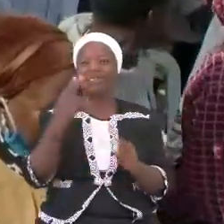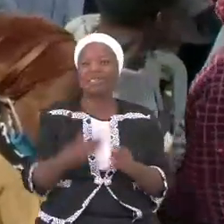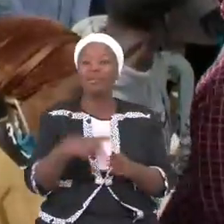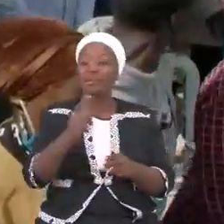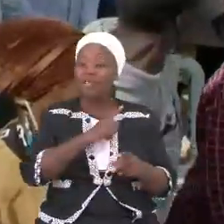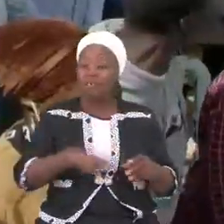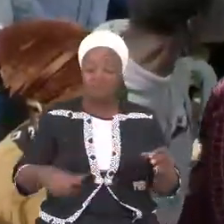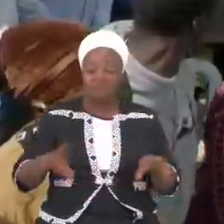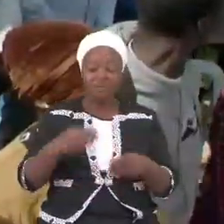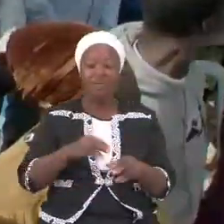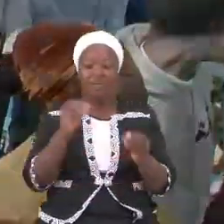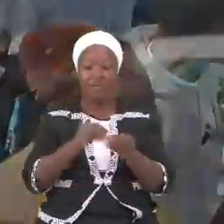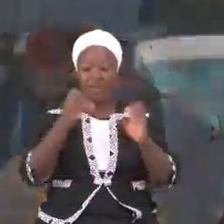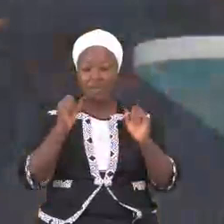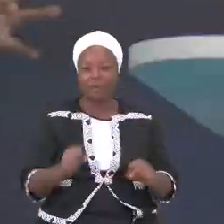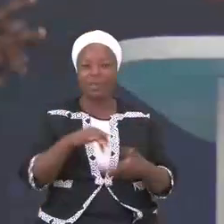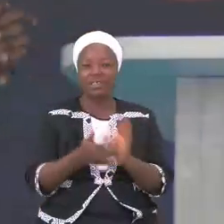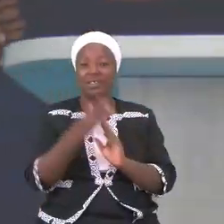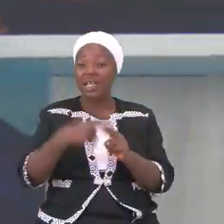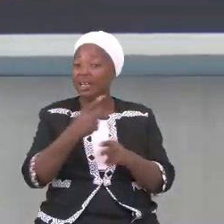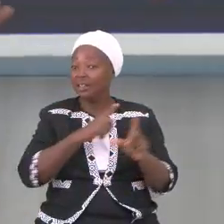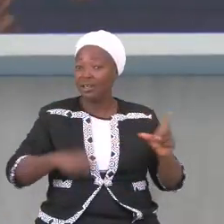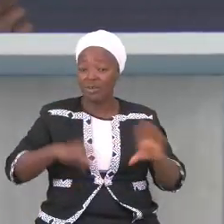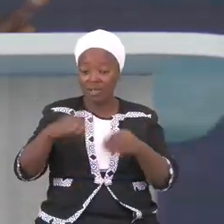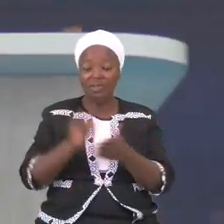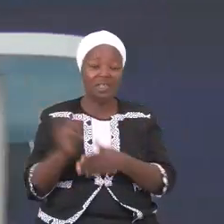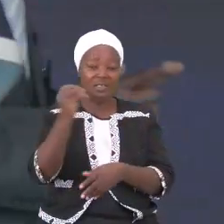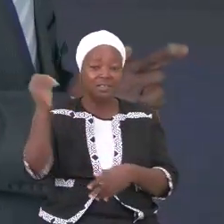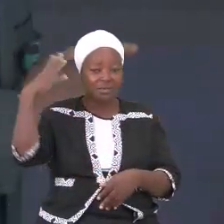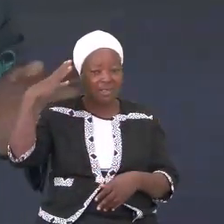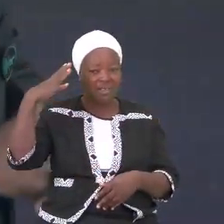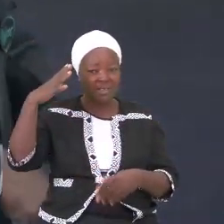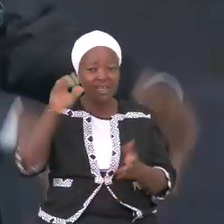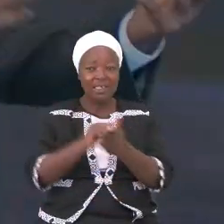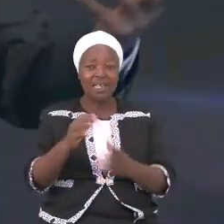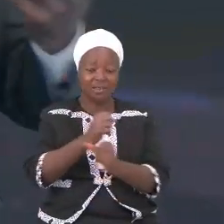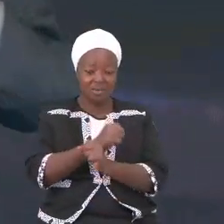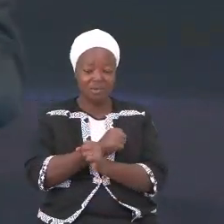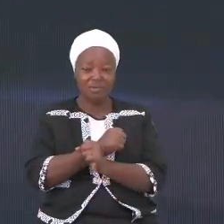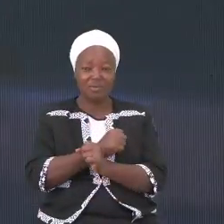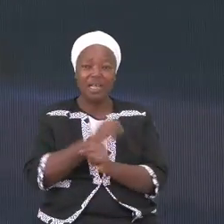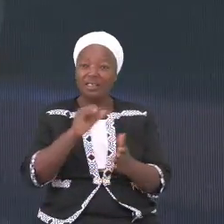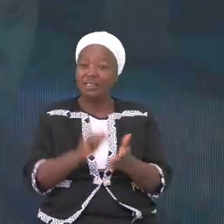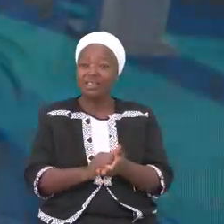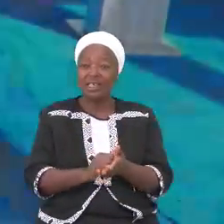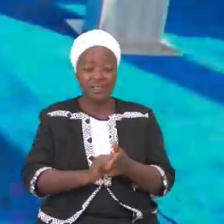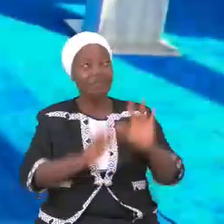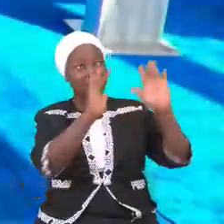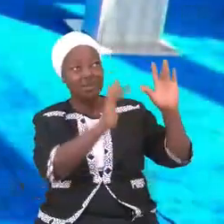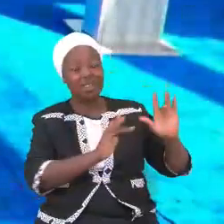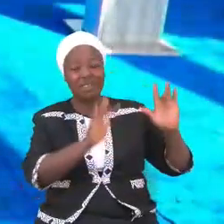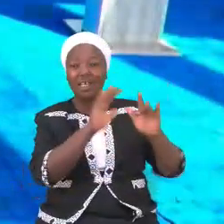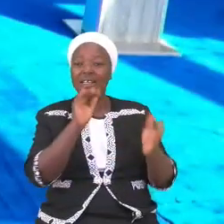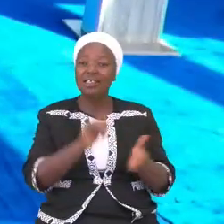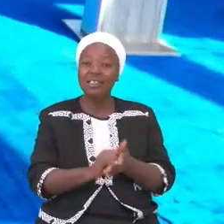you that grace, that love, that mercy, that supernatural touch